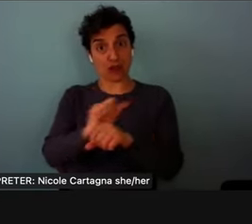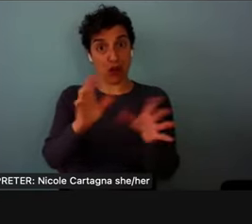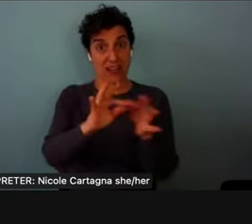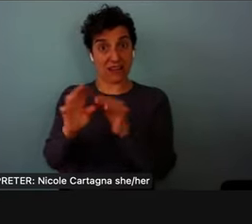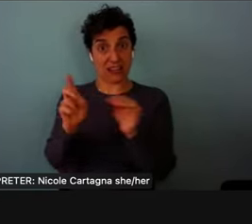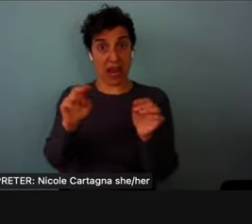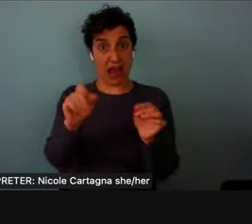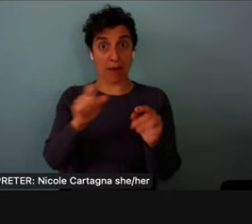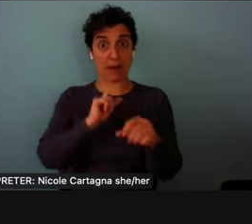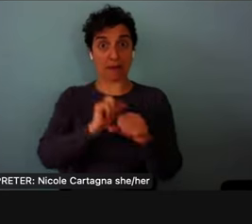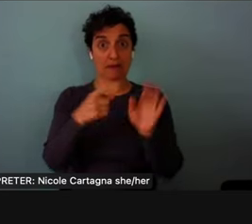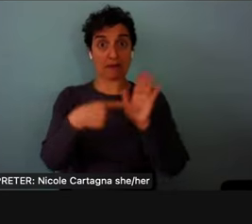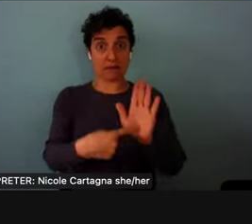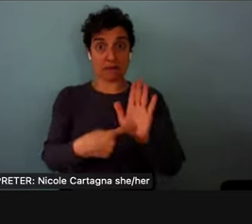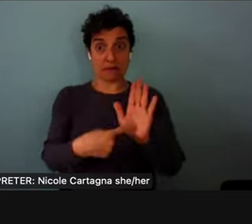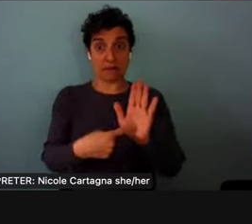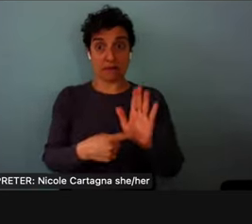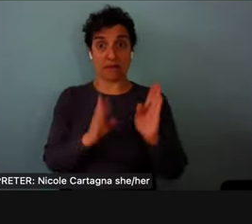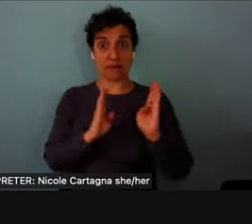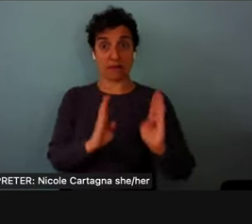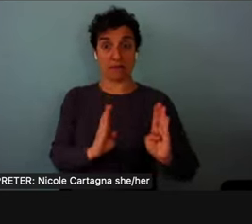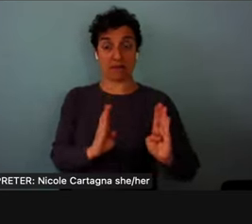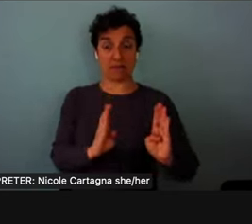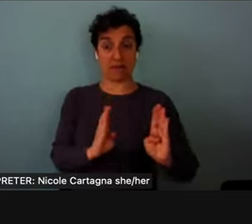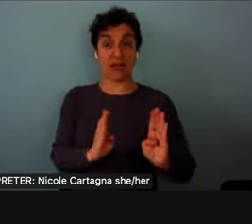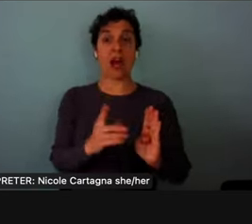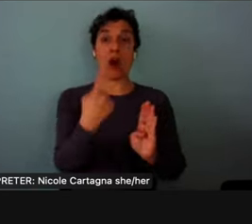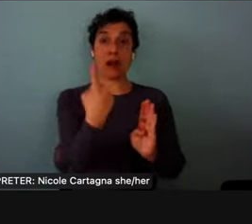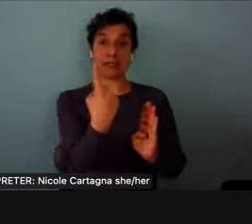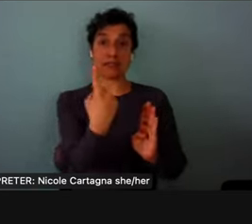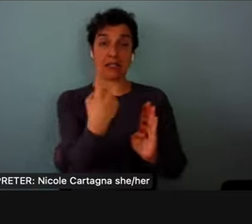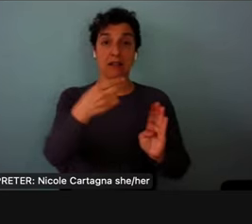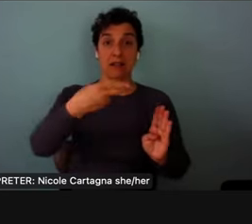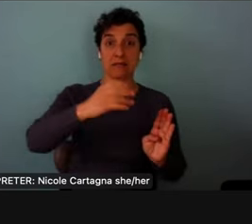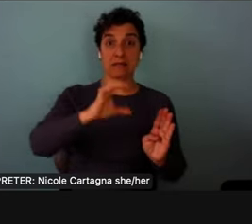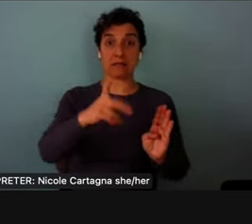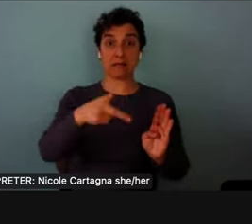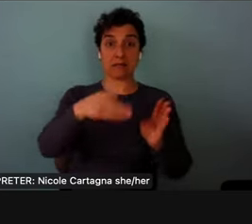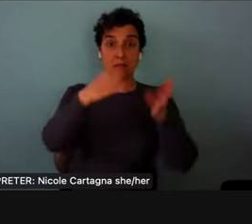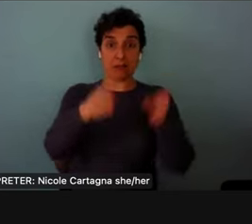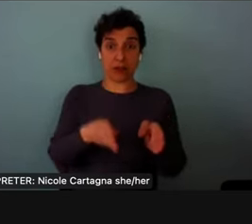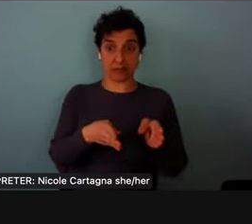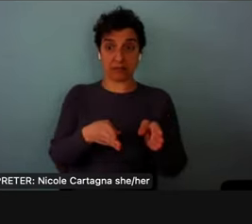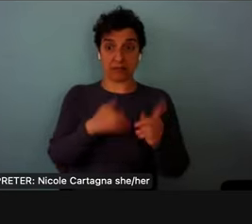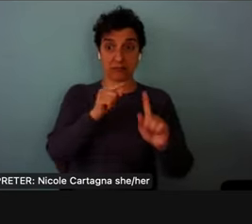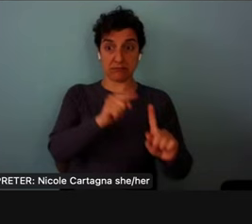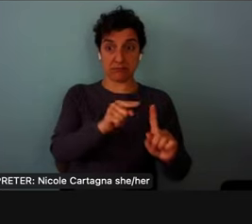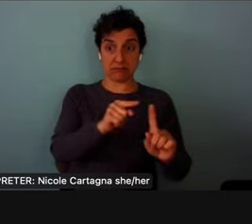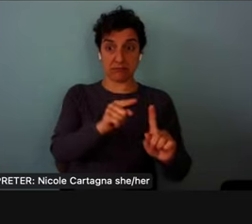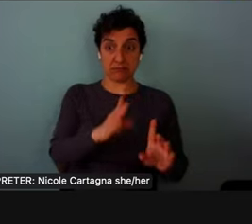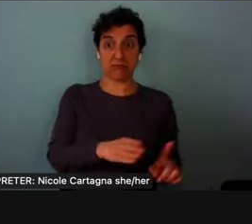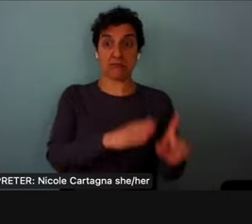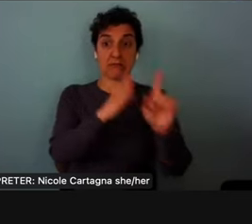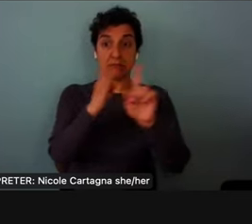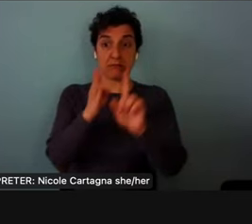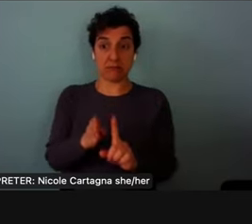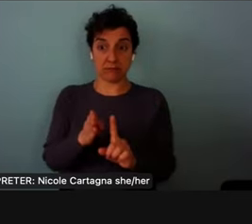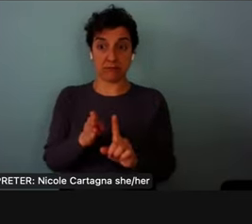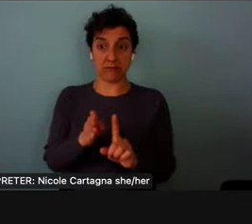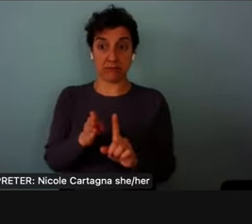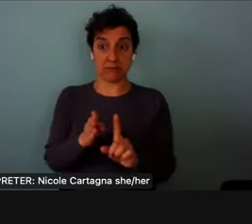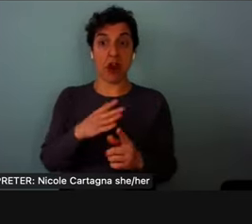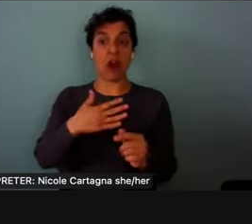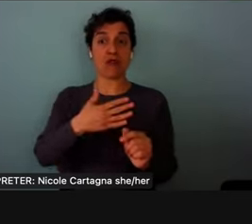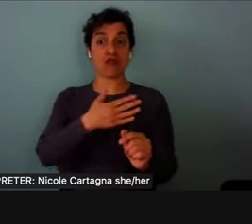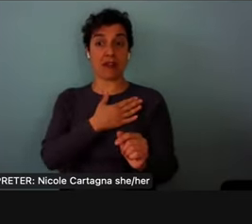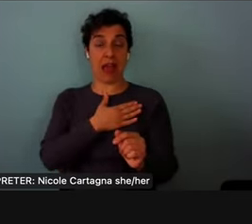This is the functional connectivity dynamics matrix of a single human connectome project subject. Here's the functional connectivity dynamics of the relaxed mean field